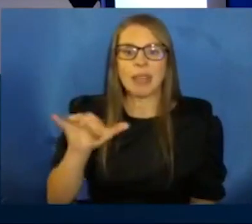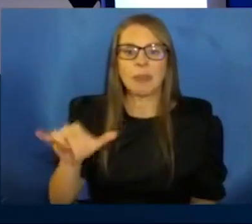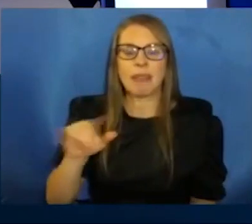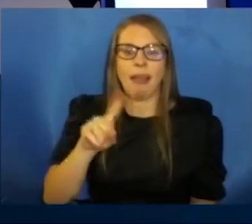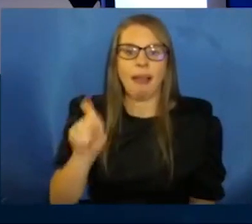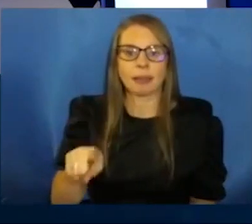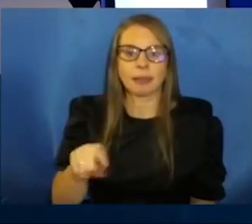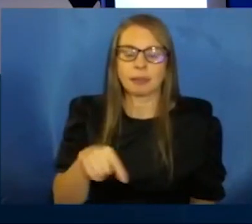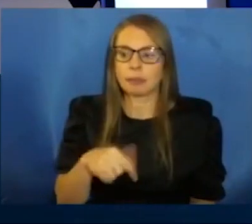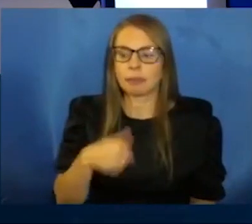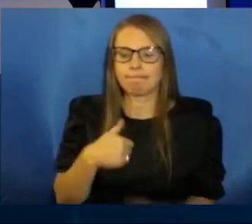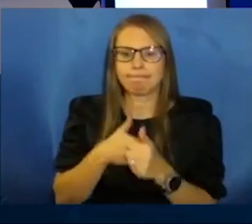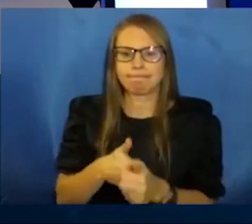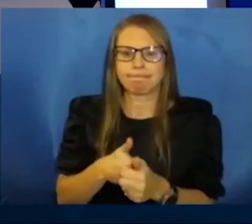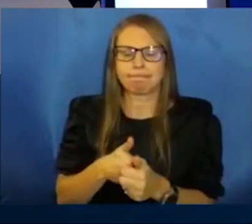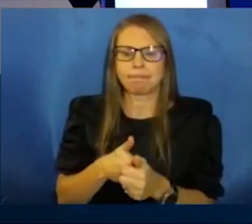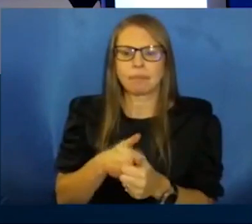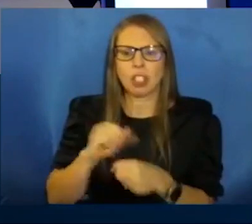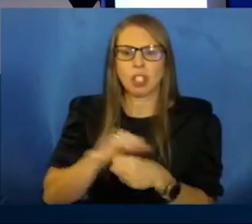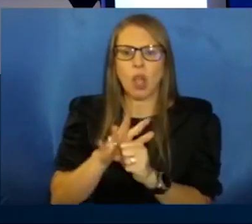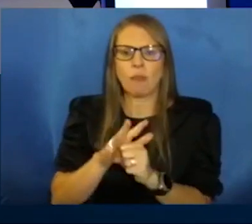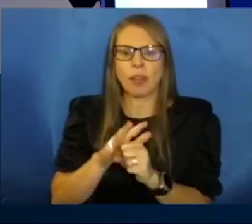by patients with COVID that